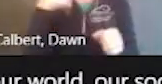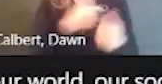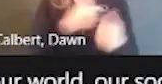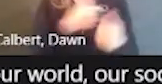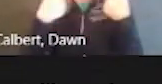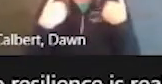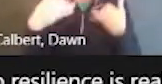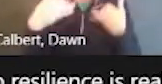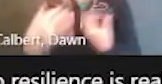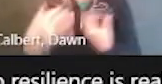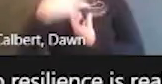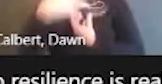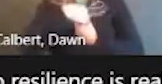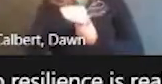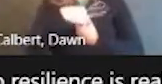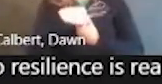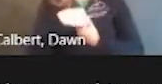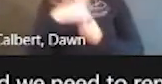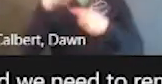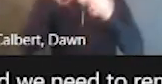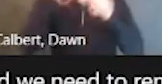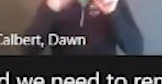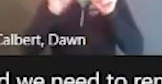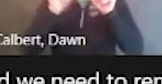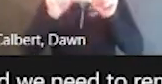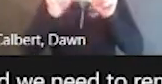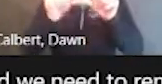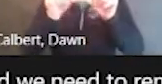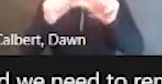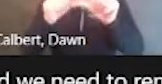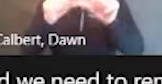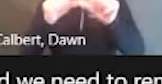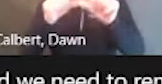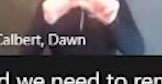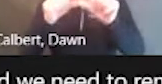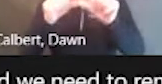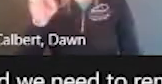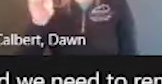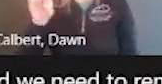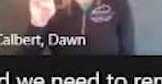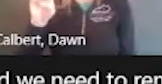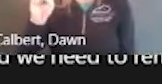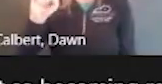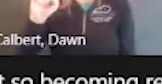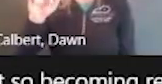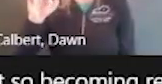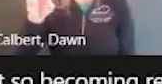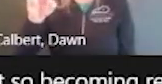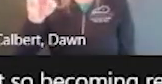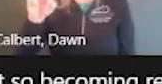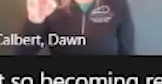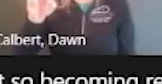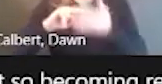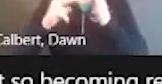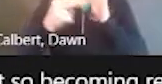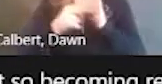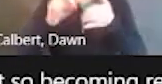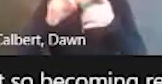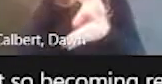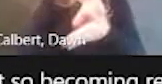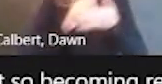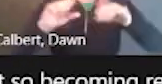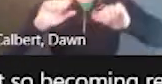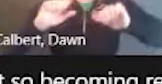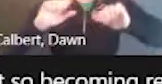us. All right, so becoming resilient starts with the realization that the adversity you experience, any pain, discrimination, or challenge